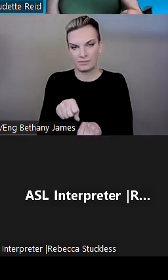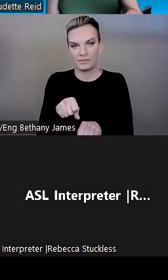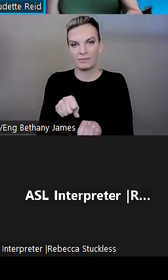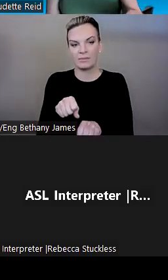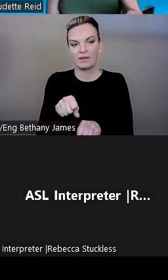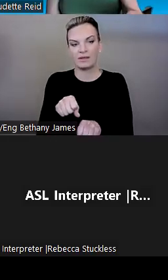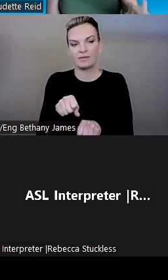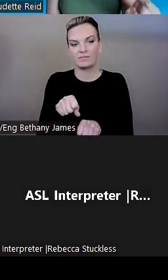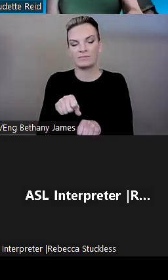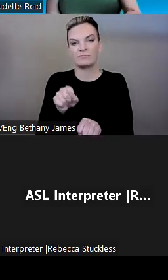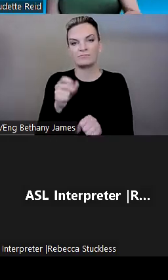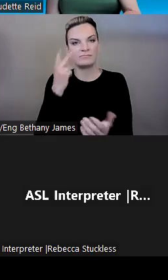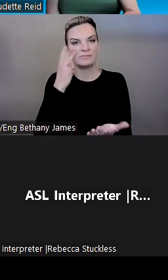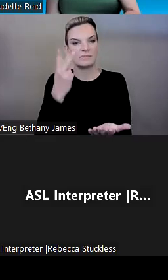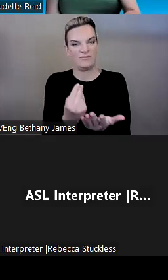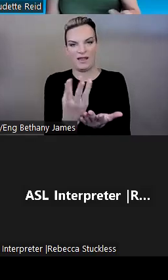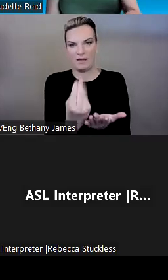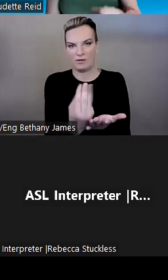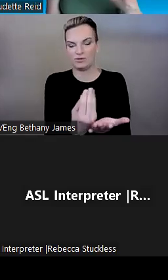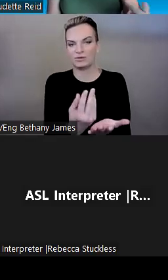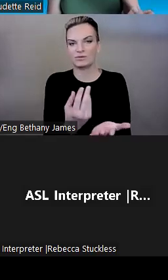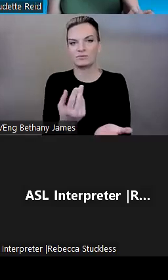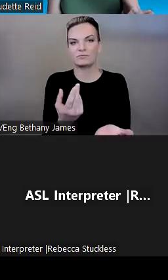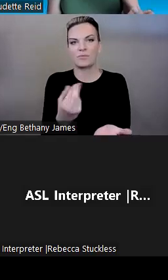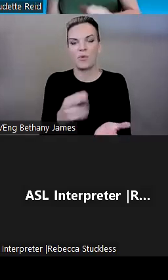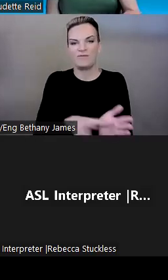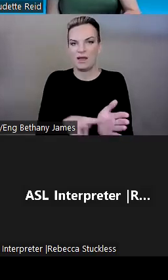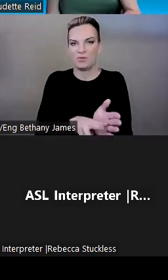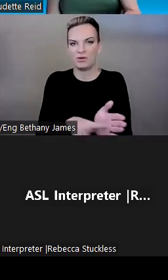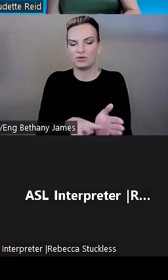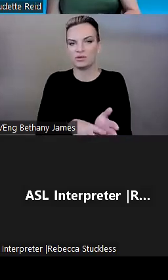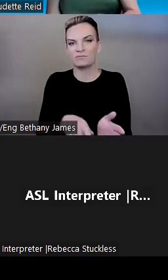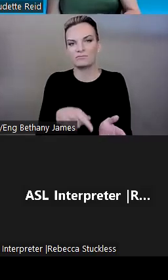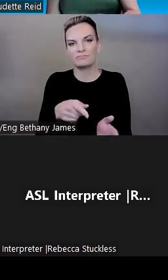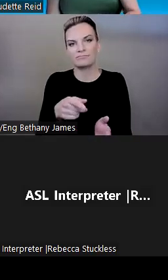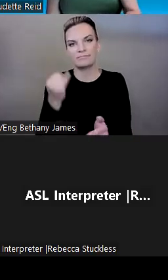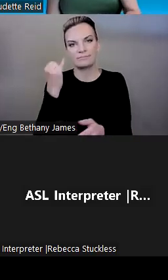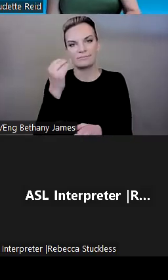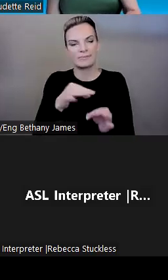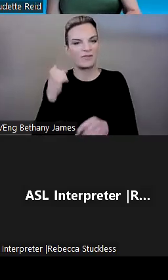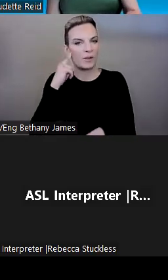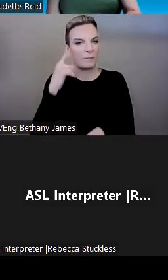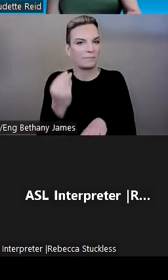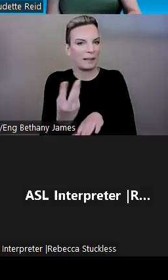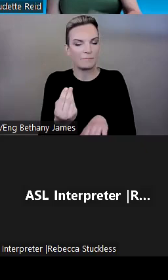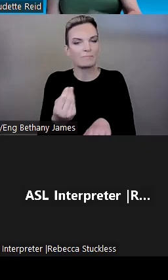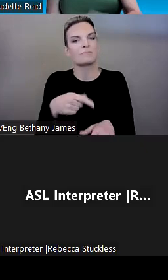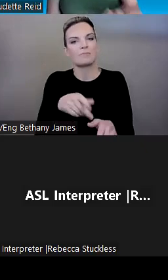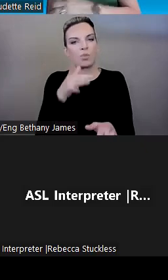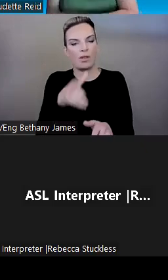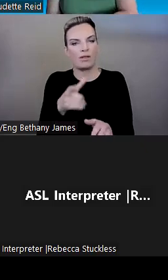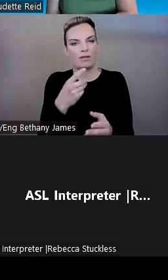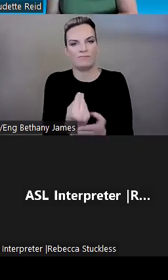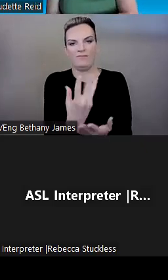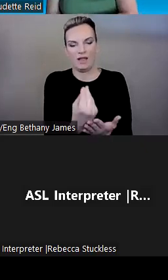or vibration to let you know when there is an alert on your phone. Where normally the phone would beep, you get